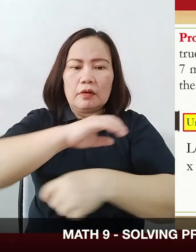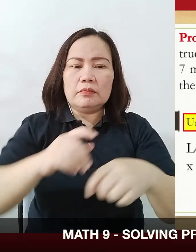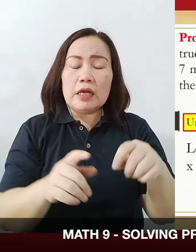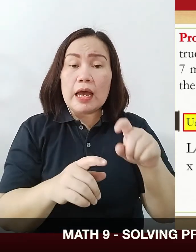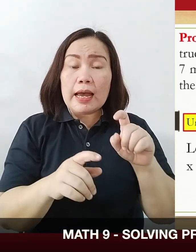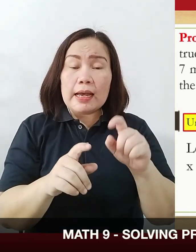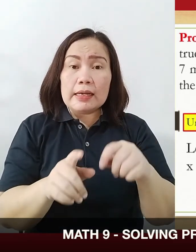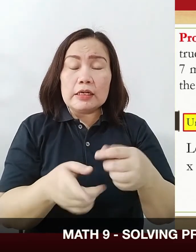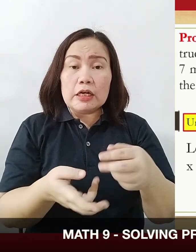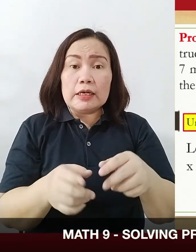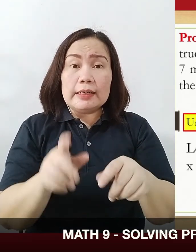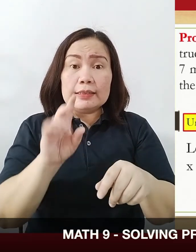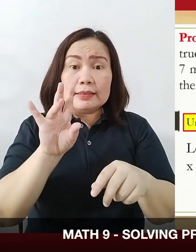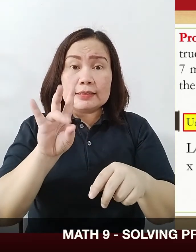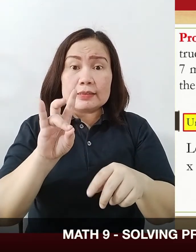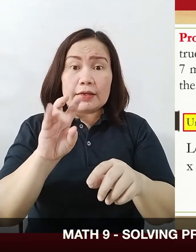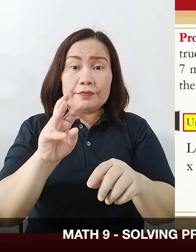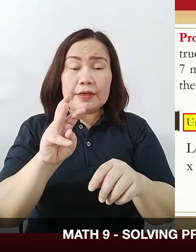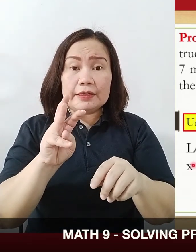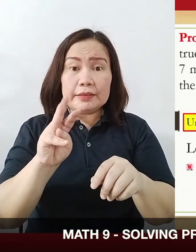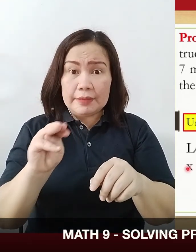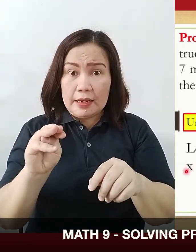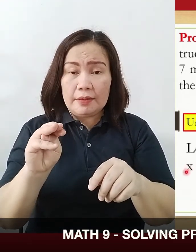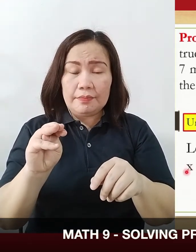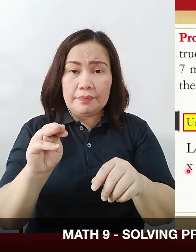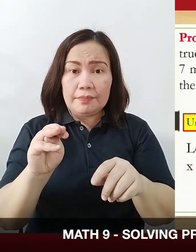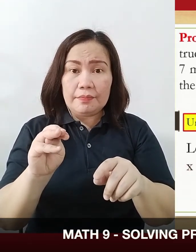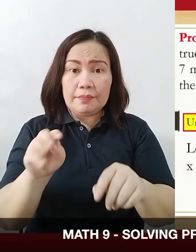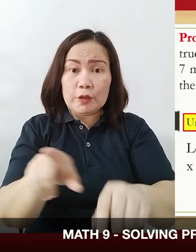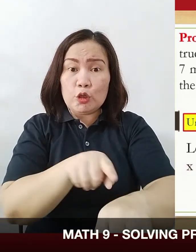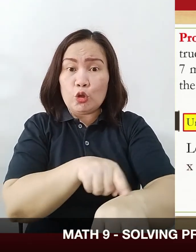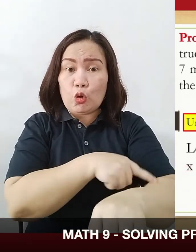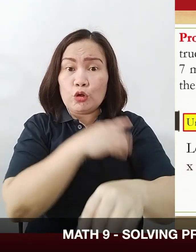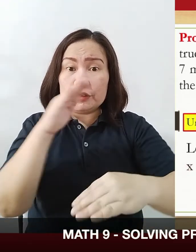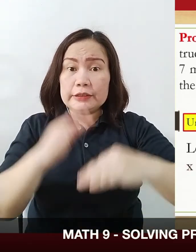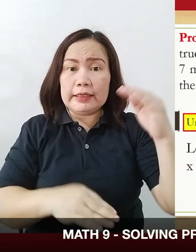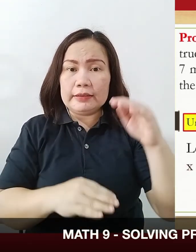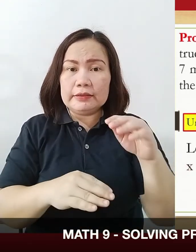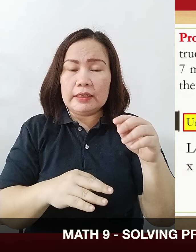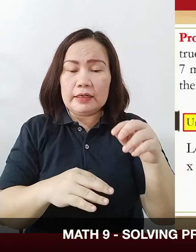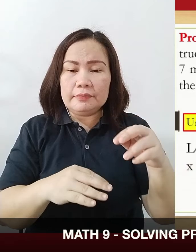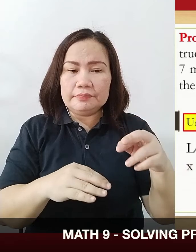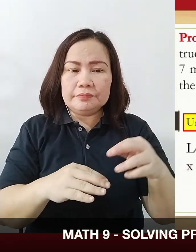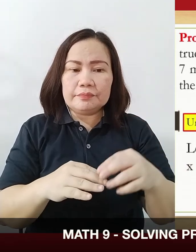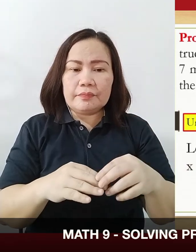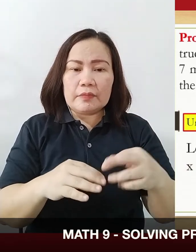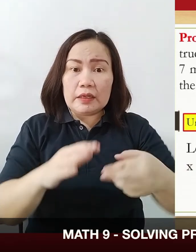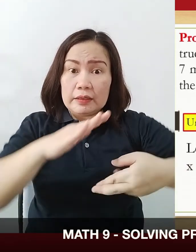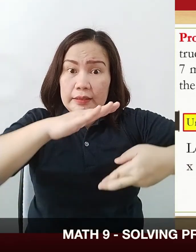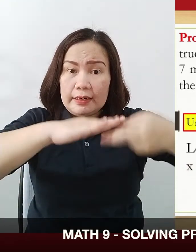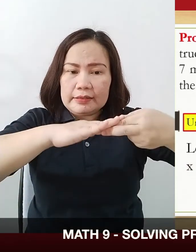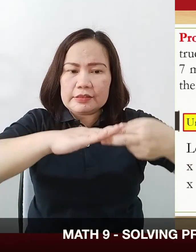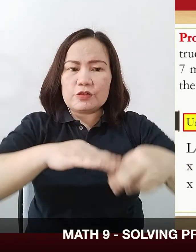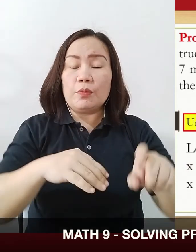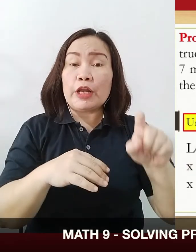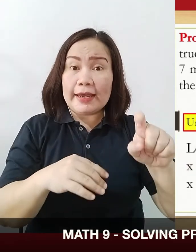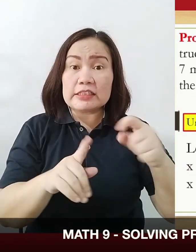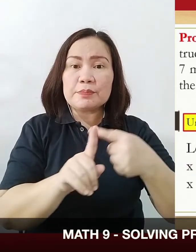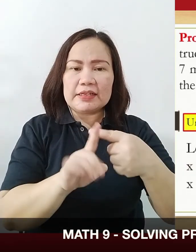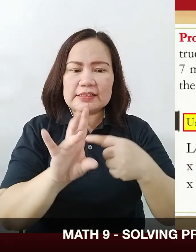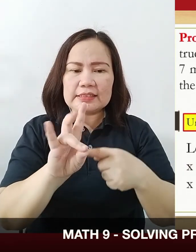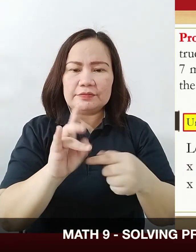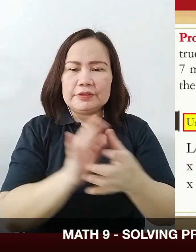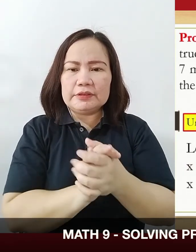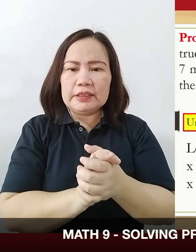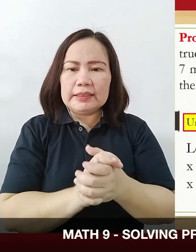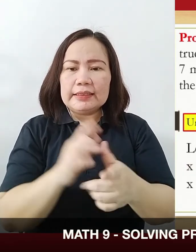yung rise natin, 7 meters longer than the rise. So, this is the run. Okay, ito yon. And then,